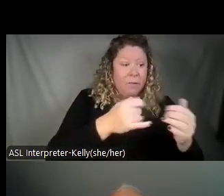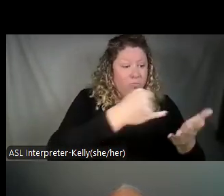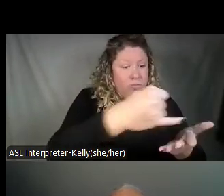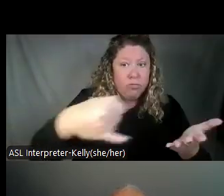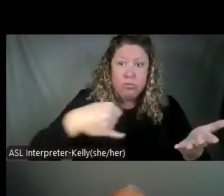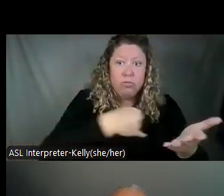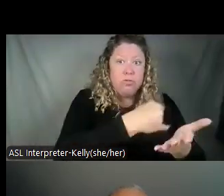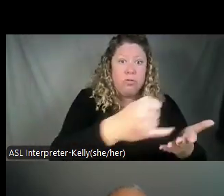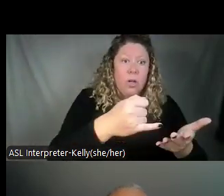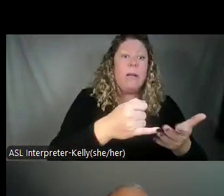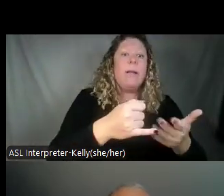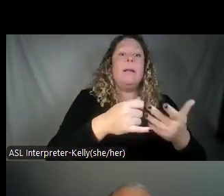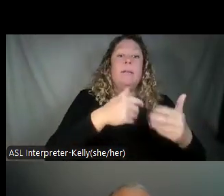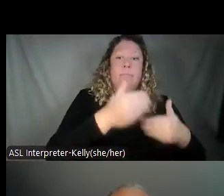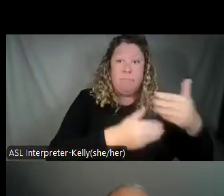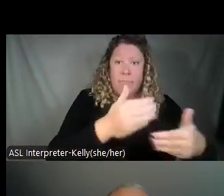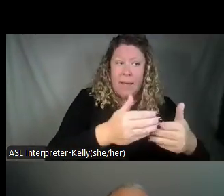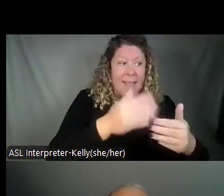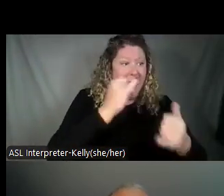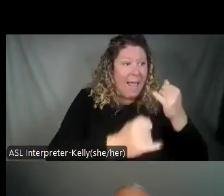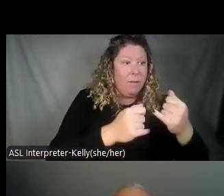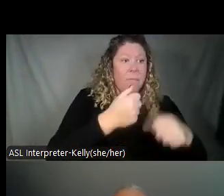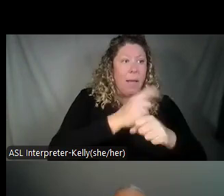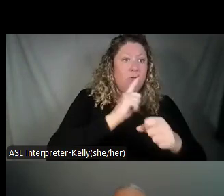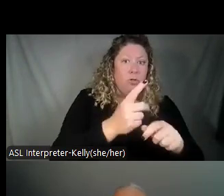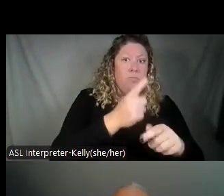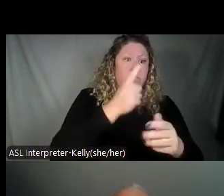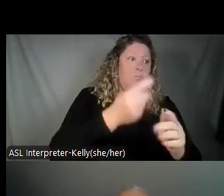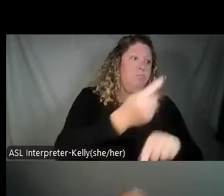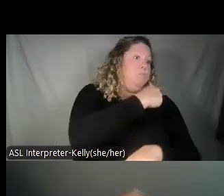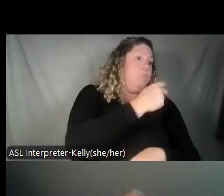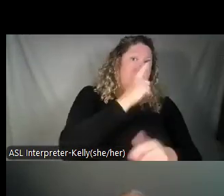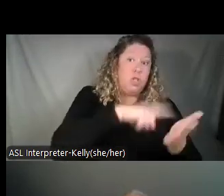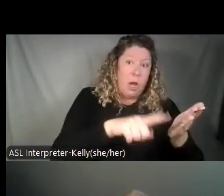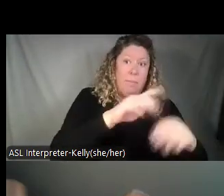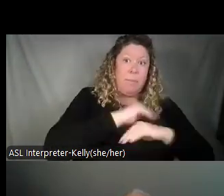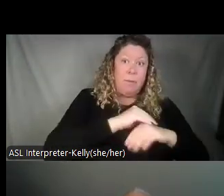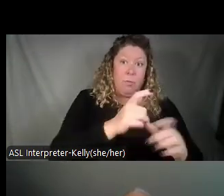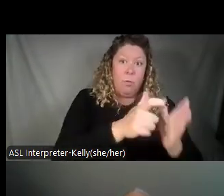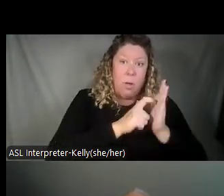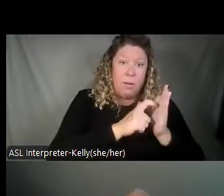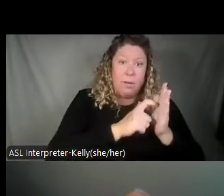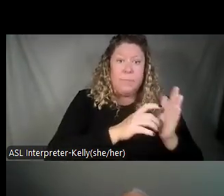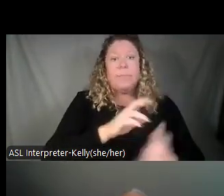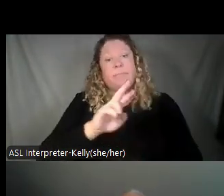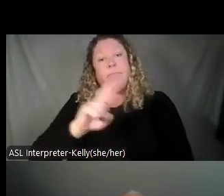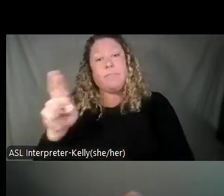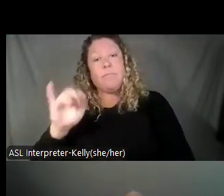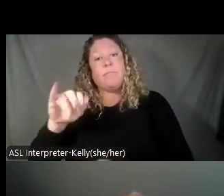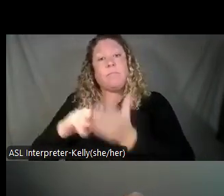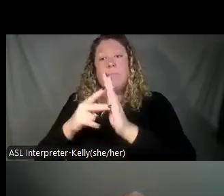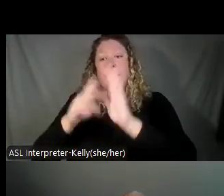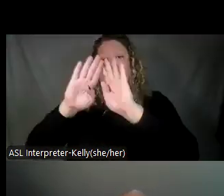get to the end, we make sure we've met the requirements. Over on the right, that's more of the remodels that once the house is